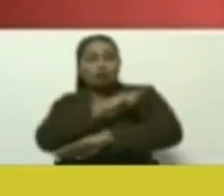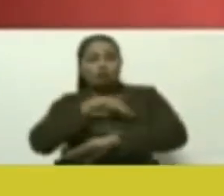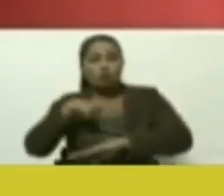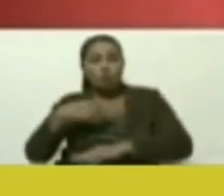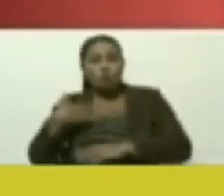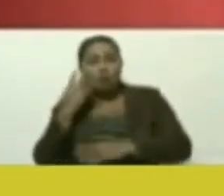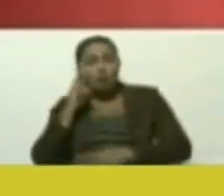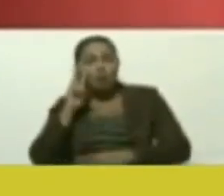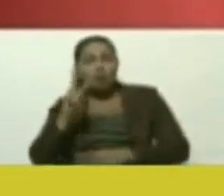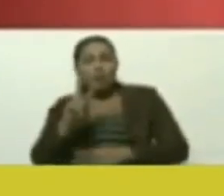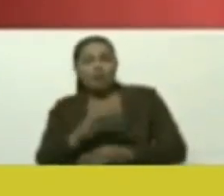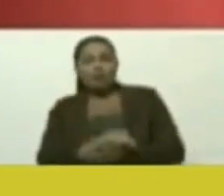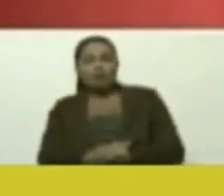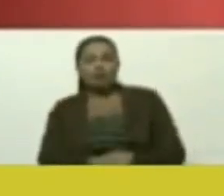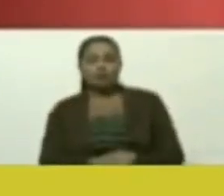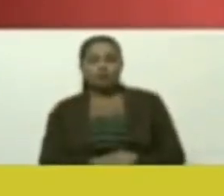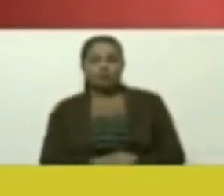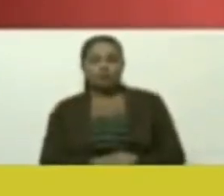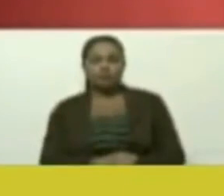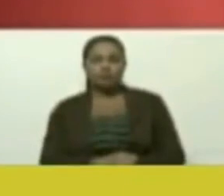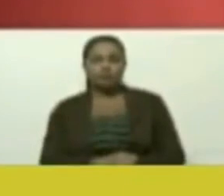And on the street we can see